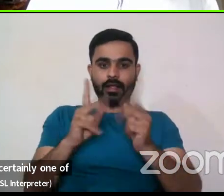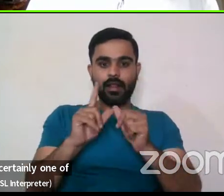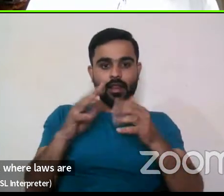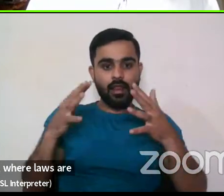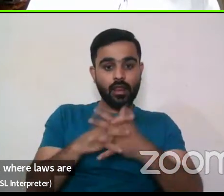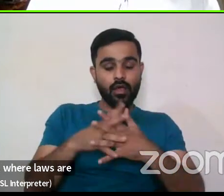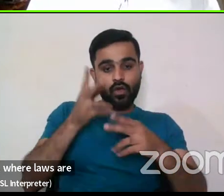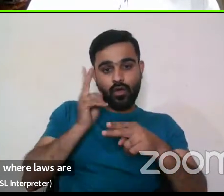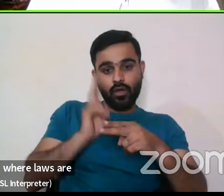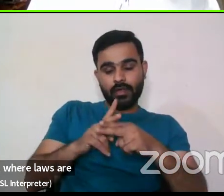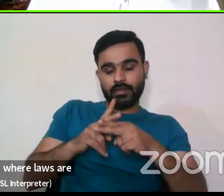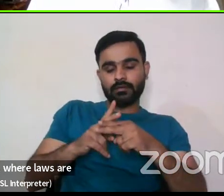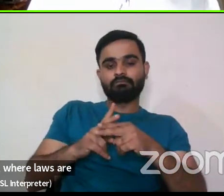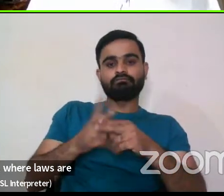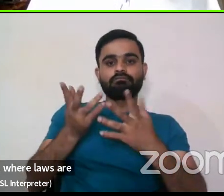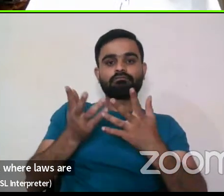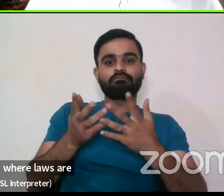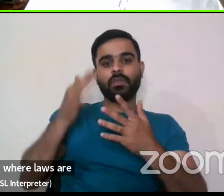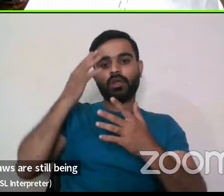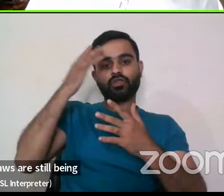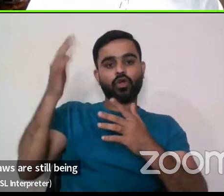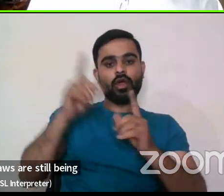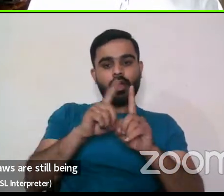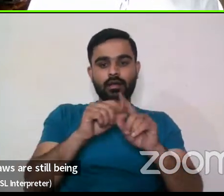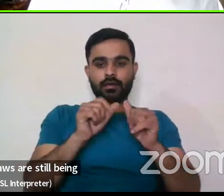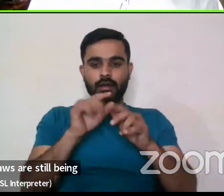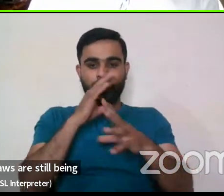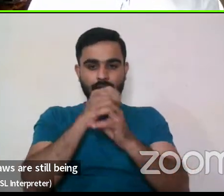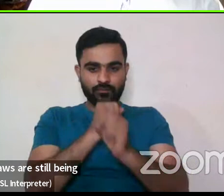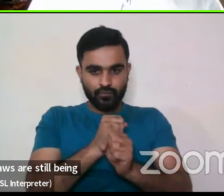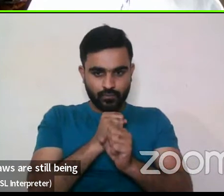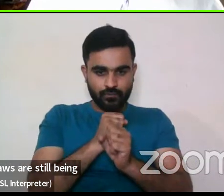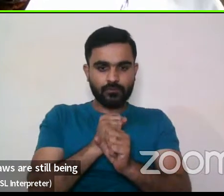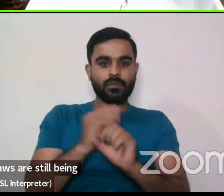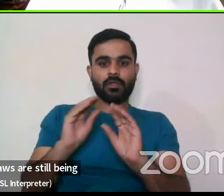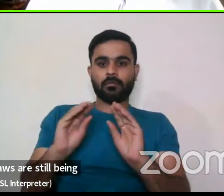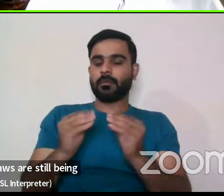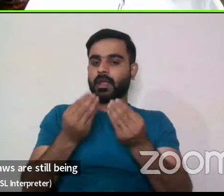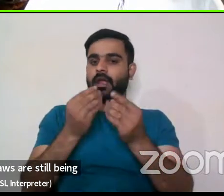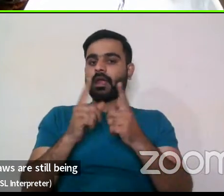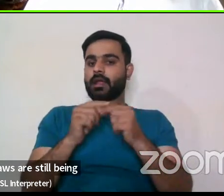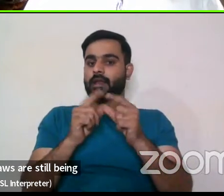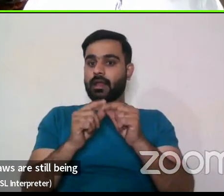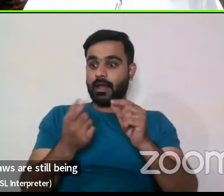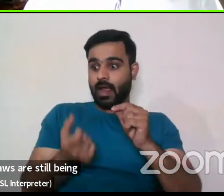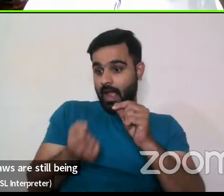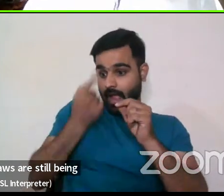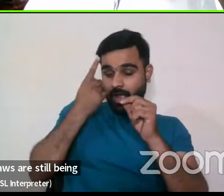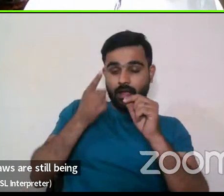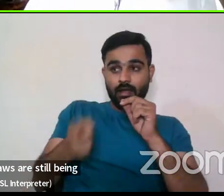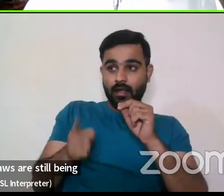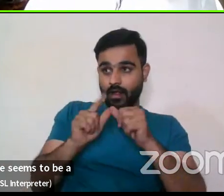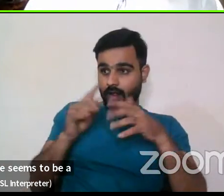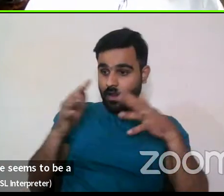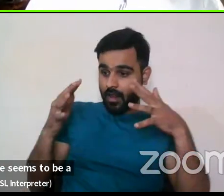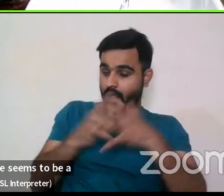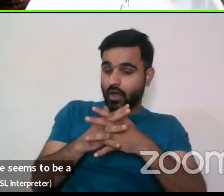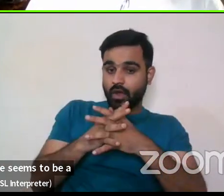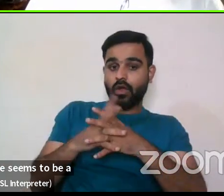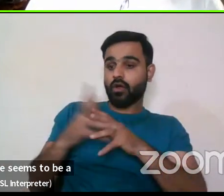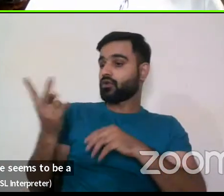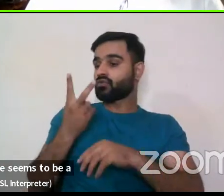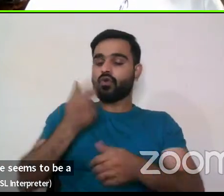still being thought about, like data privacy. There seems to be a greater scope to understand these laws from